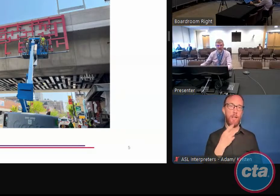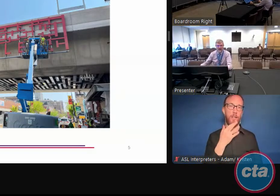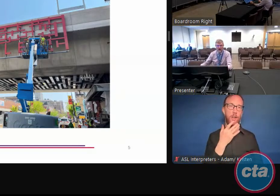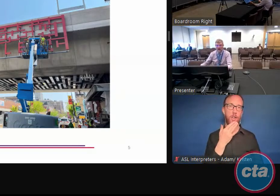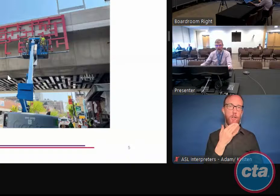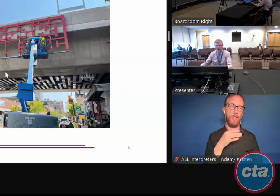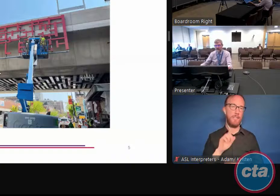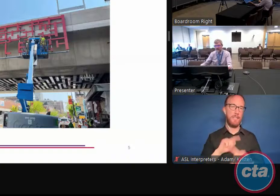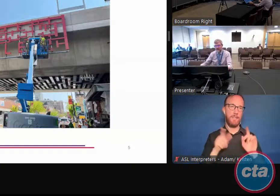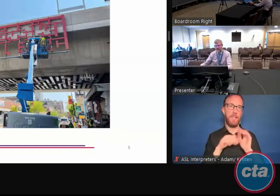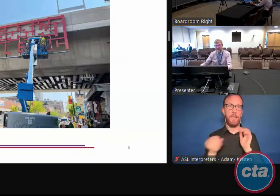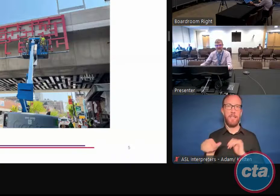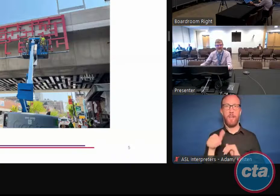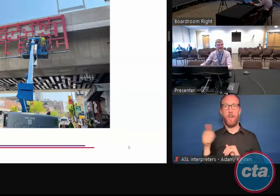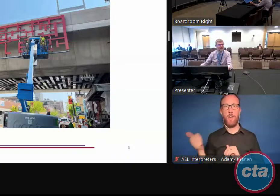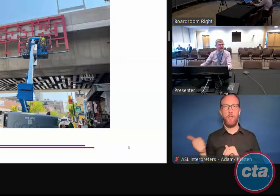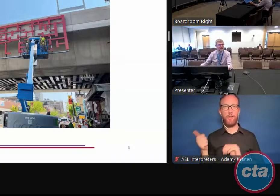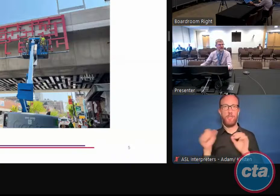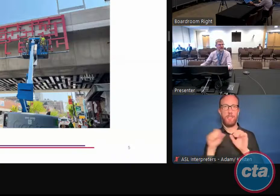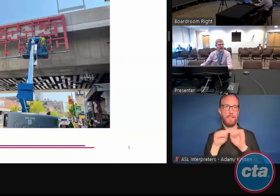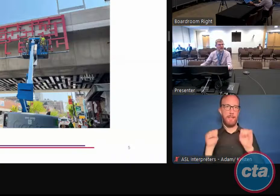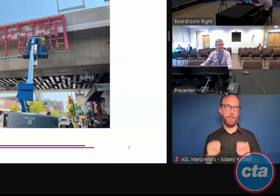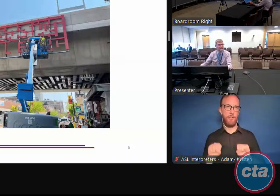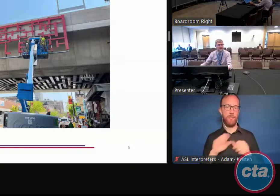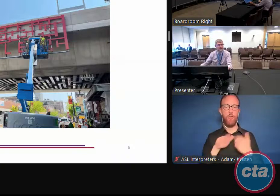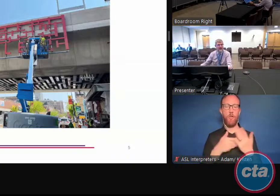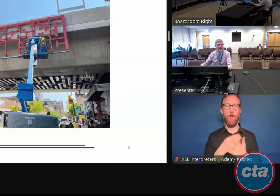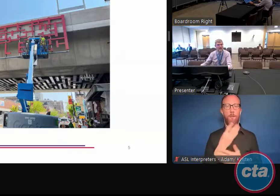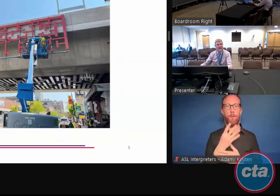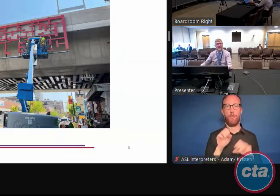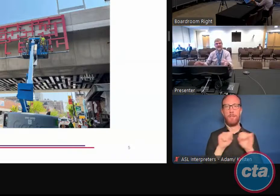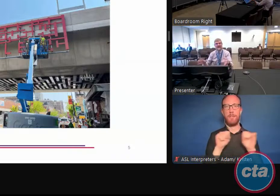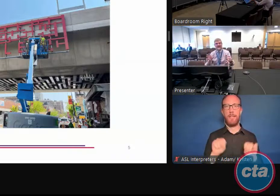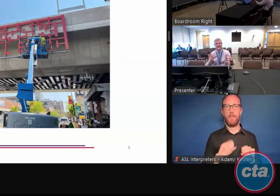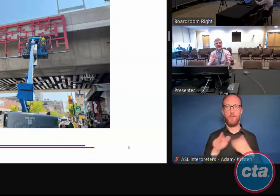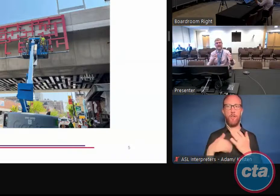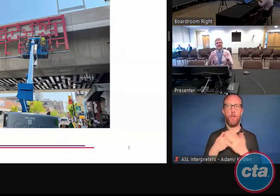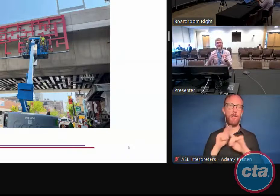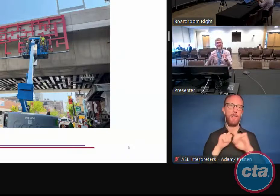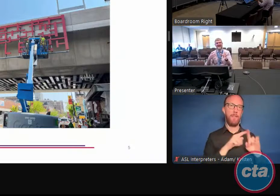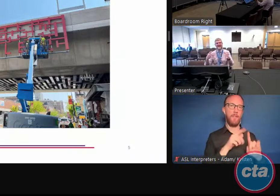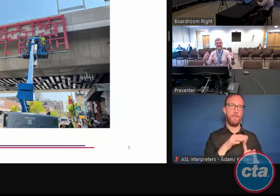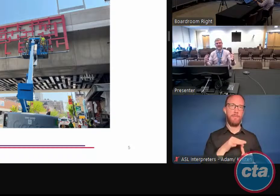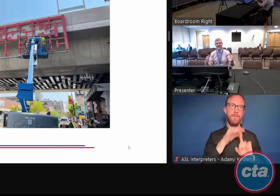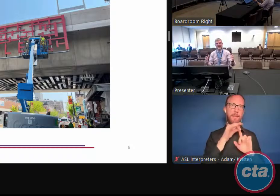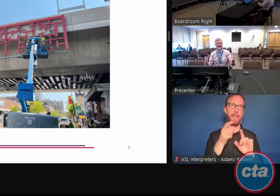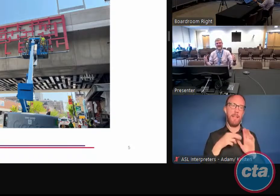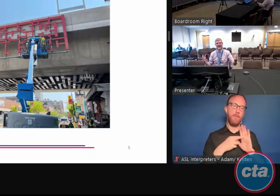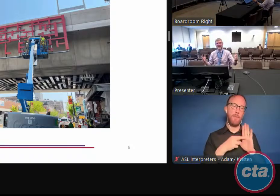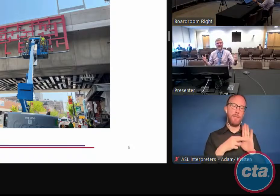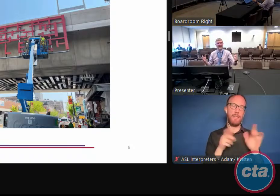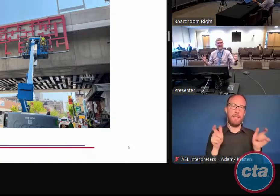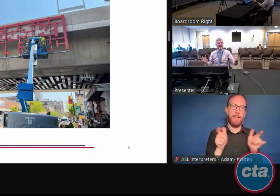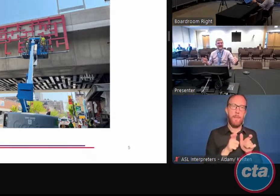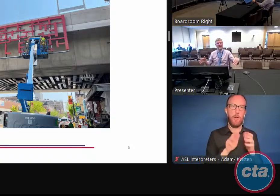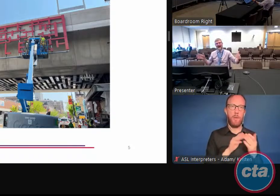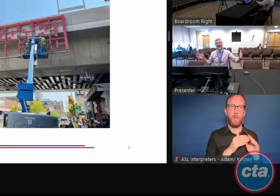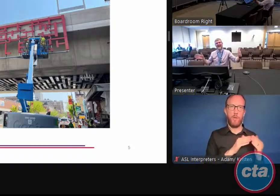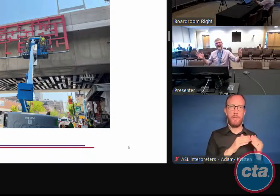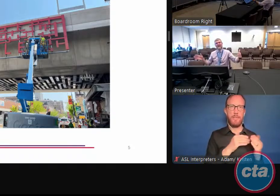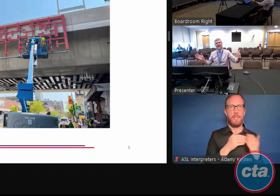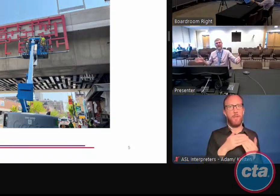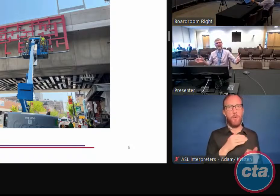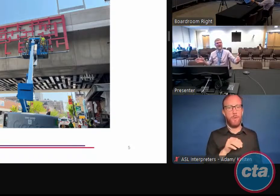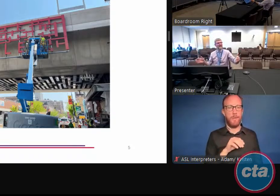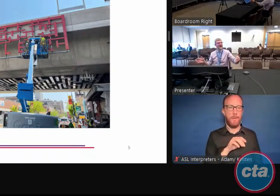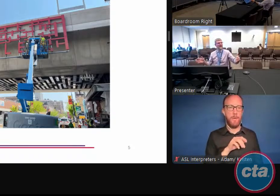stations. All 4 of the stations are very distinctively different. And they're representative of these micro communities in this quarter. So even though it's only like a 1.5